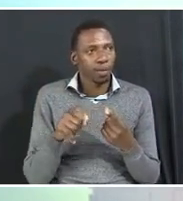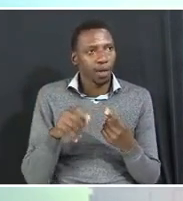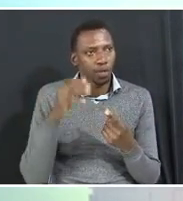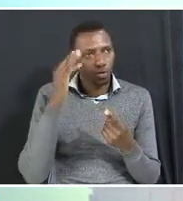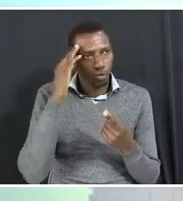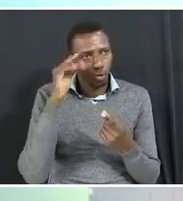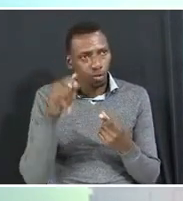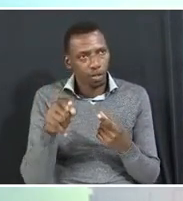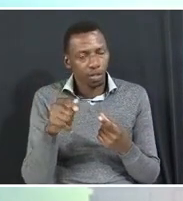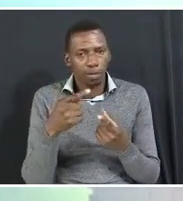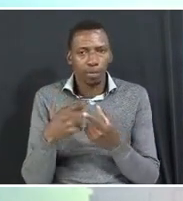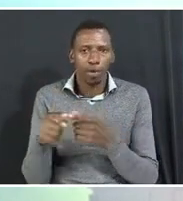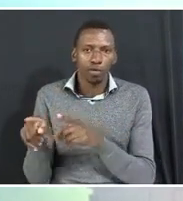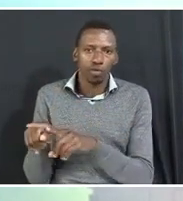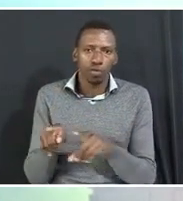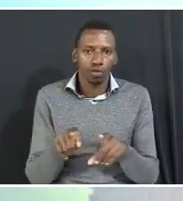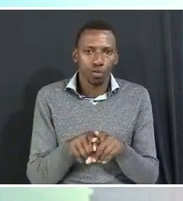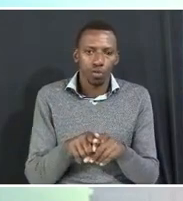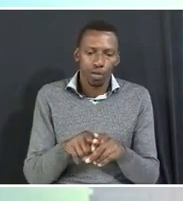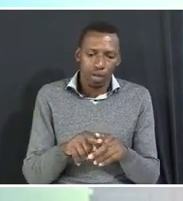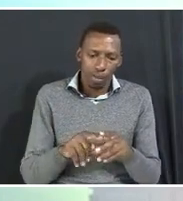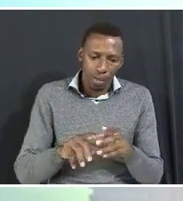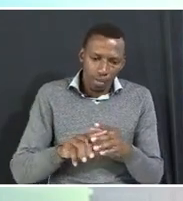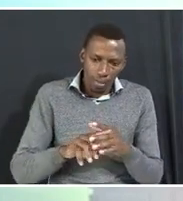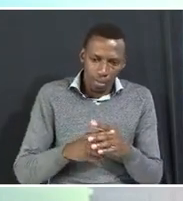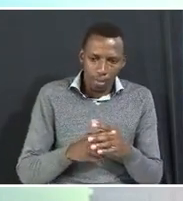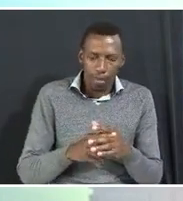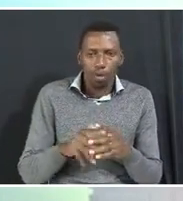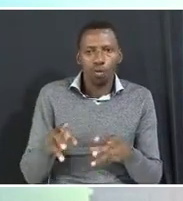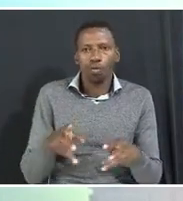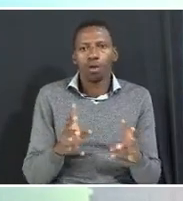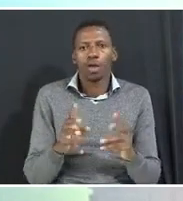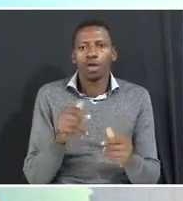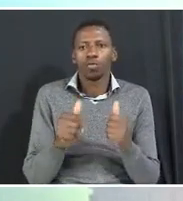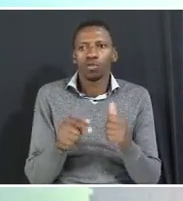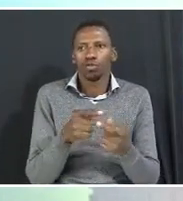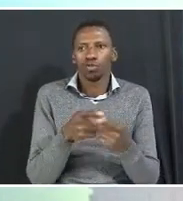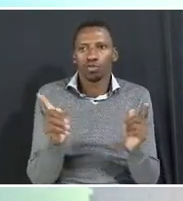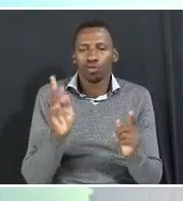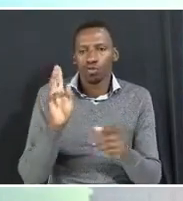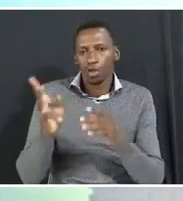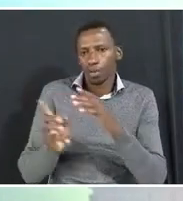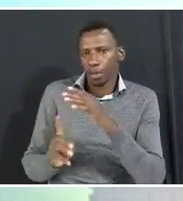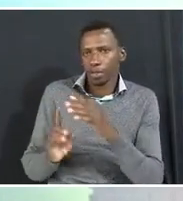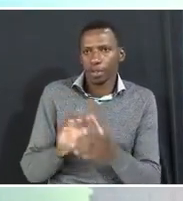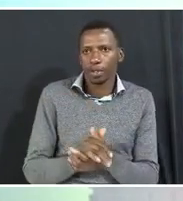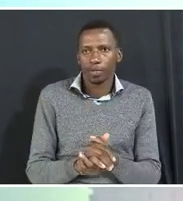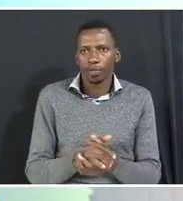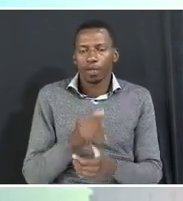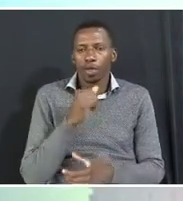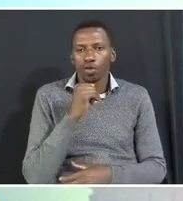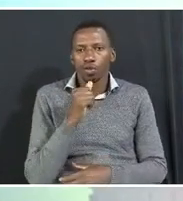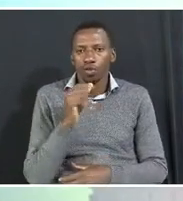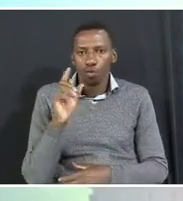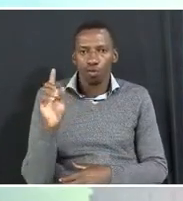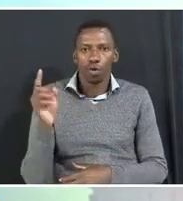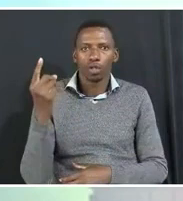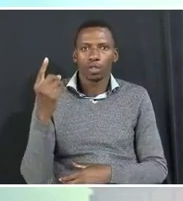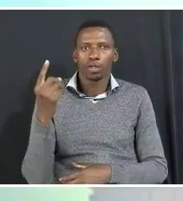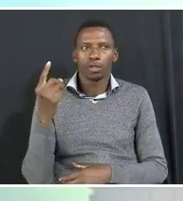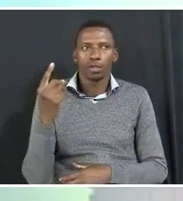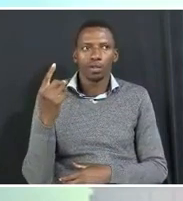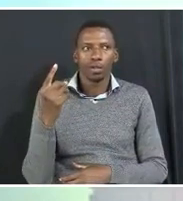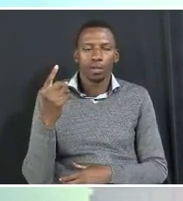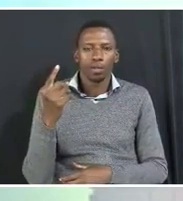can you also initiate a means in which you are going to minister? Not a one-off, not a hit and